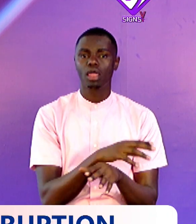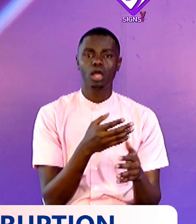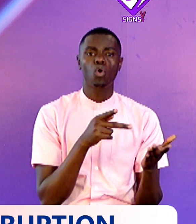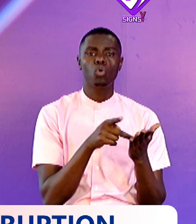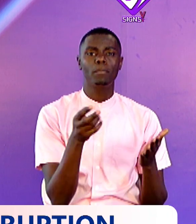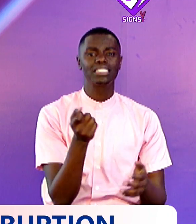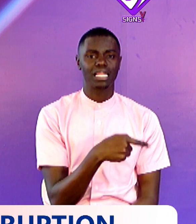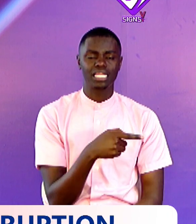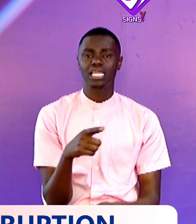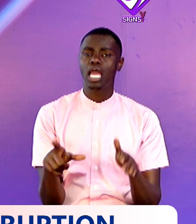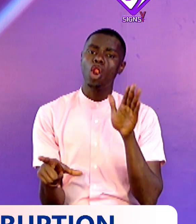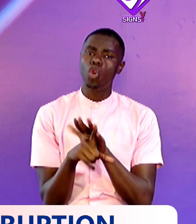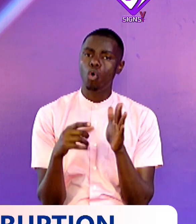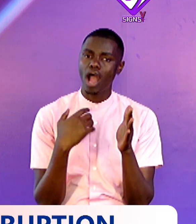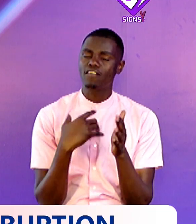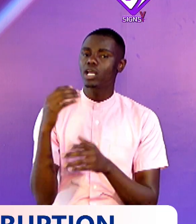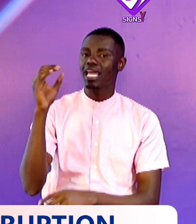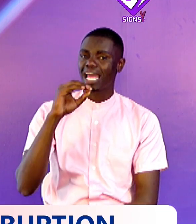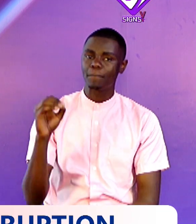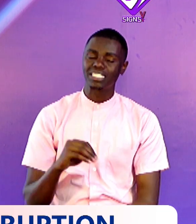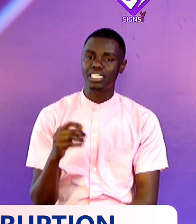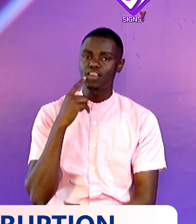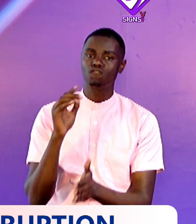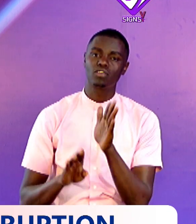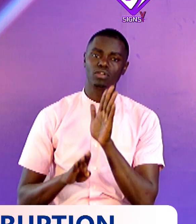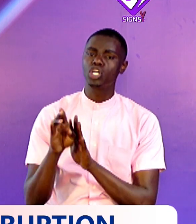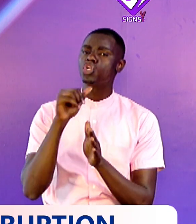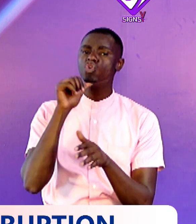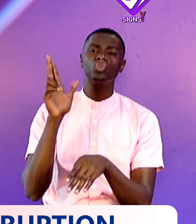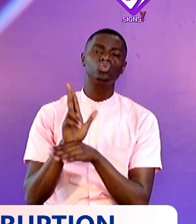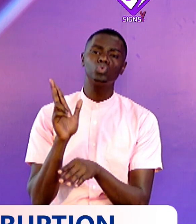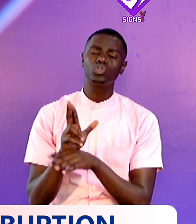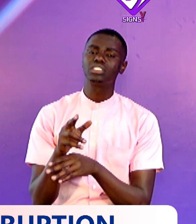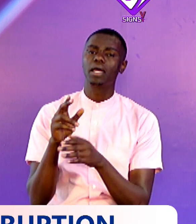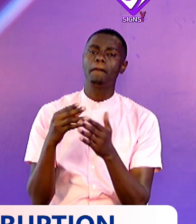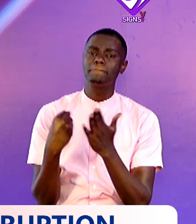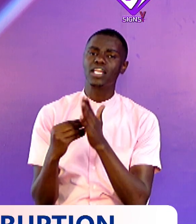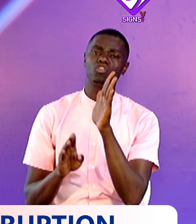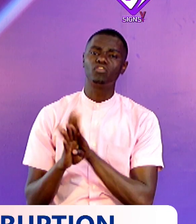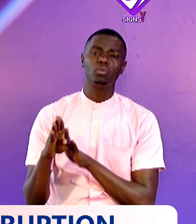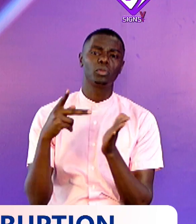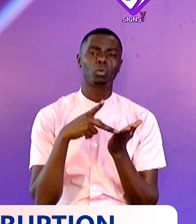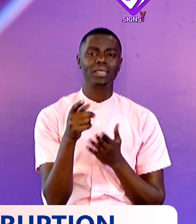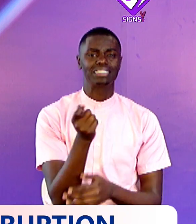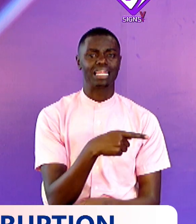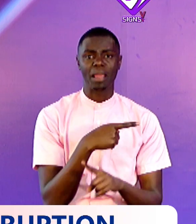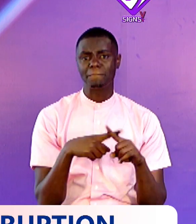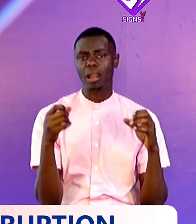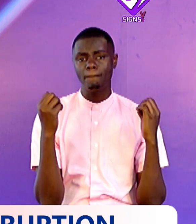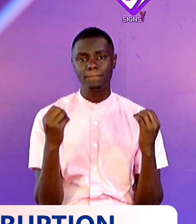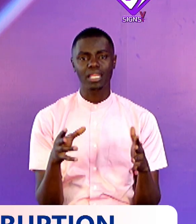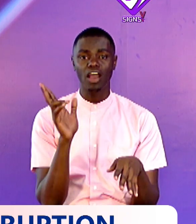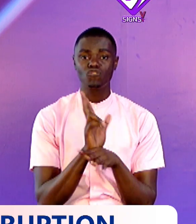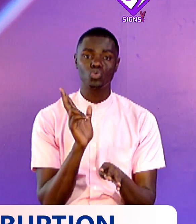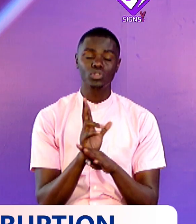the law, there is a percentage for development. Yes. They're not supposed to touch on that money for development. But many of them have